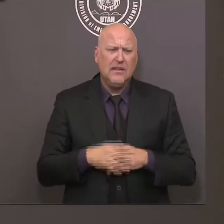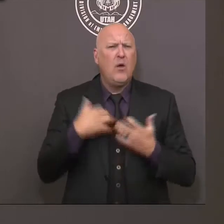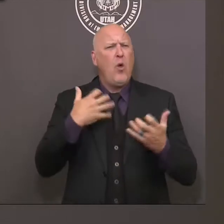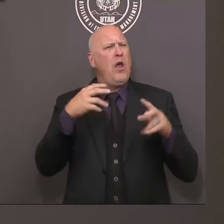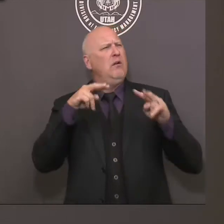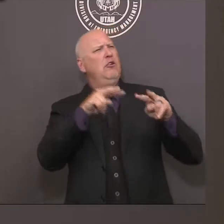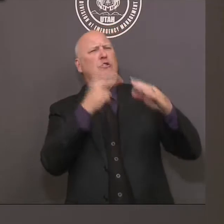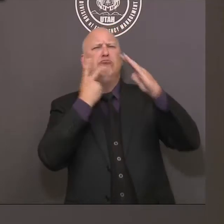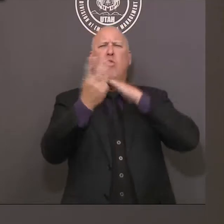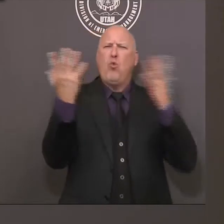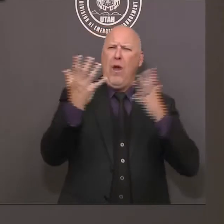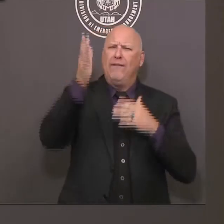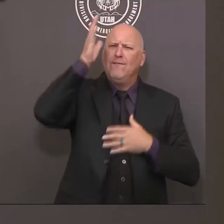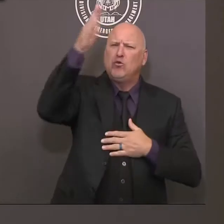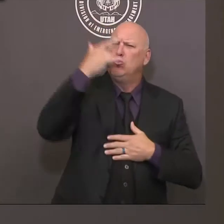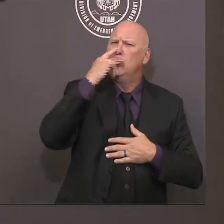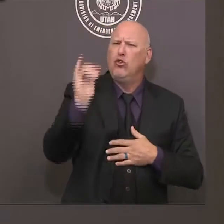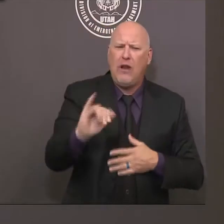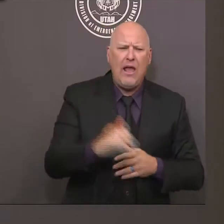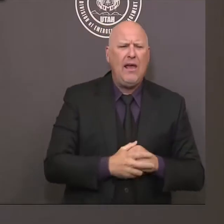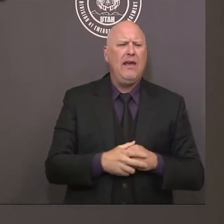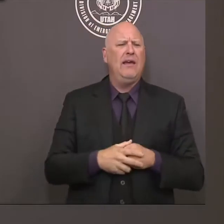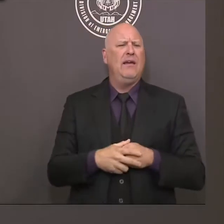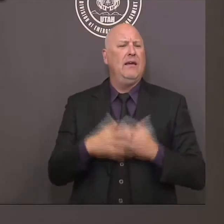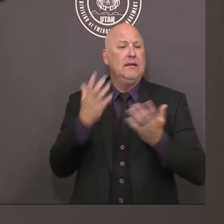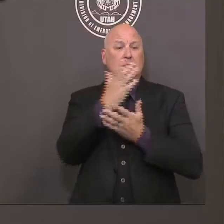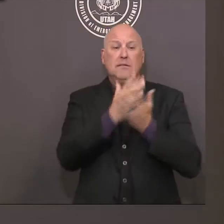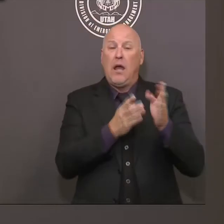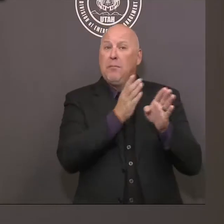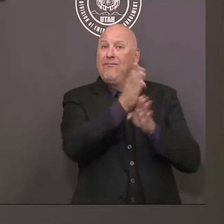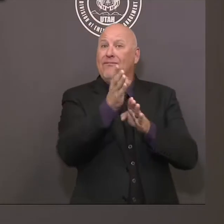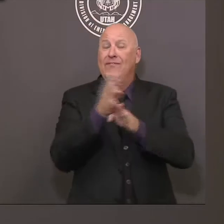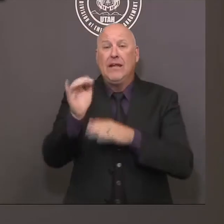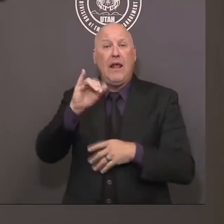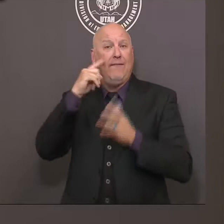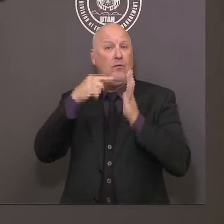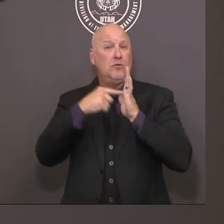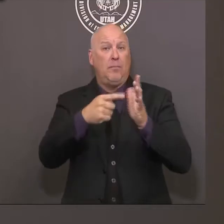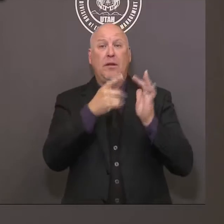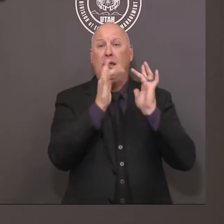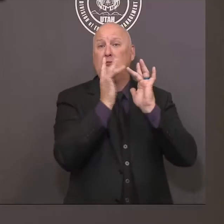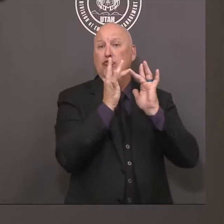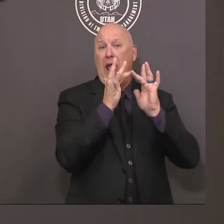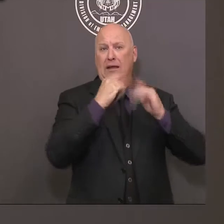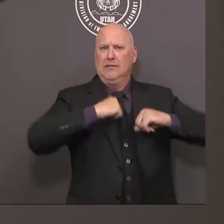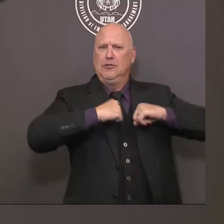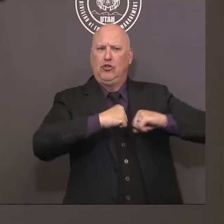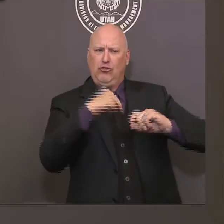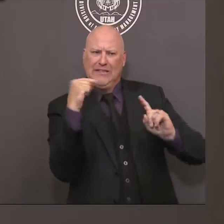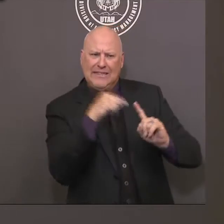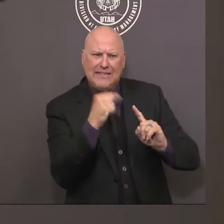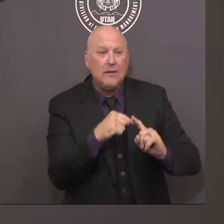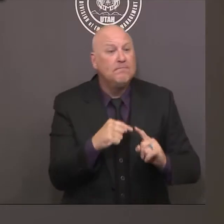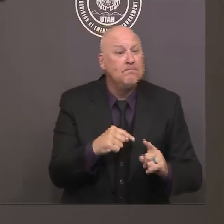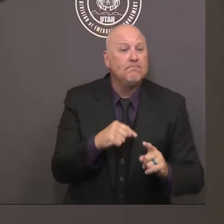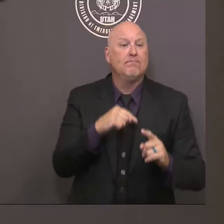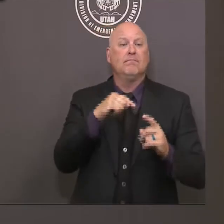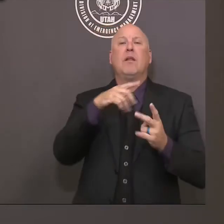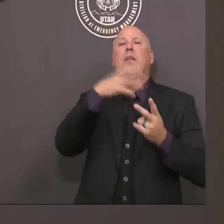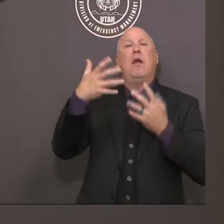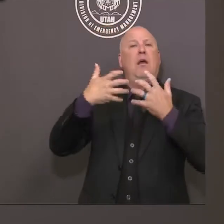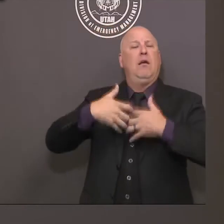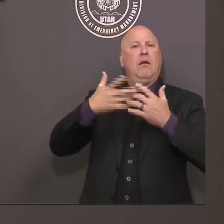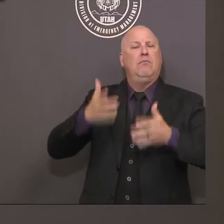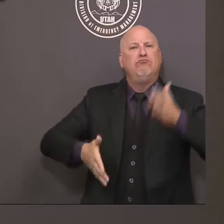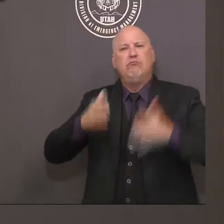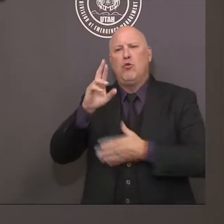We also need to be prepared for new shifts that this pandemic has introduced, like shorter and smarter supply chains, remote work, food